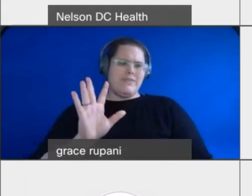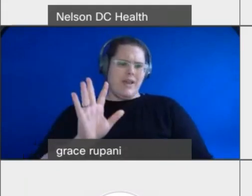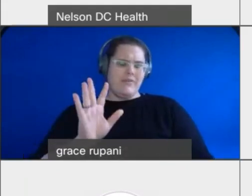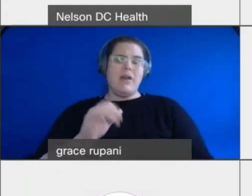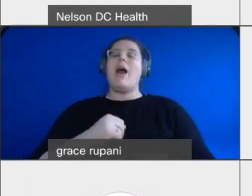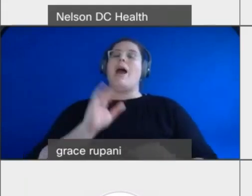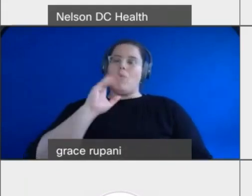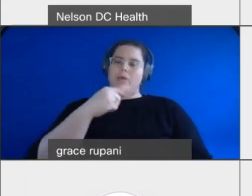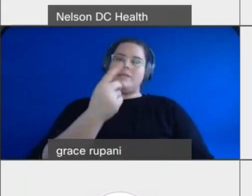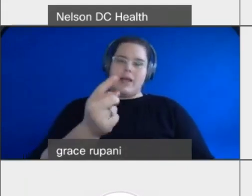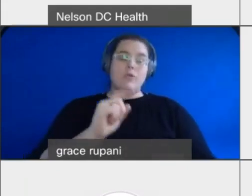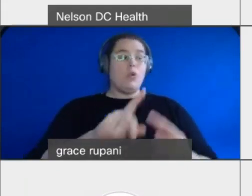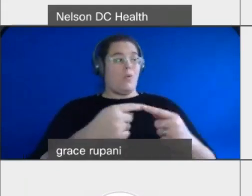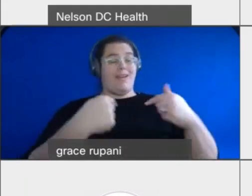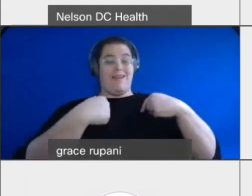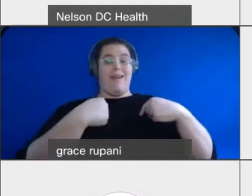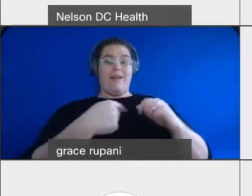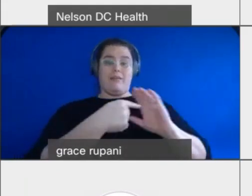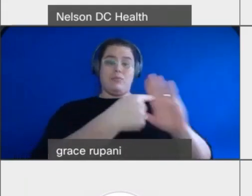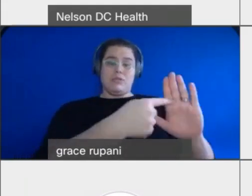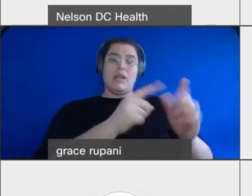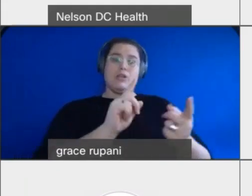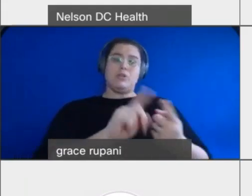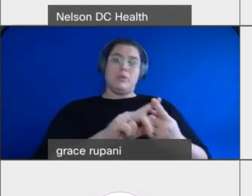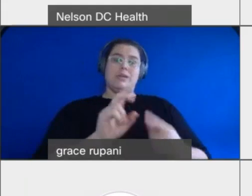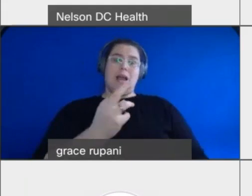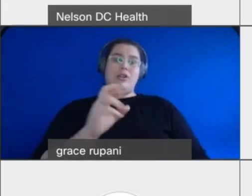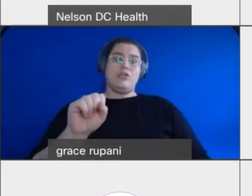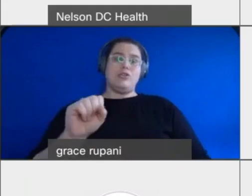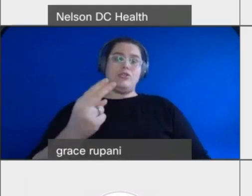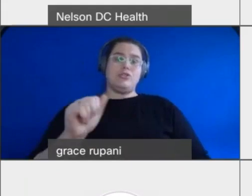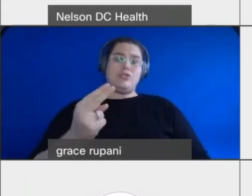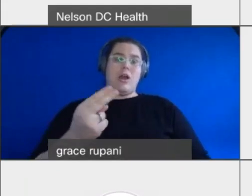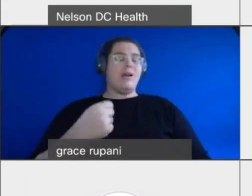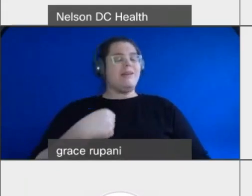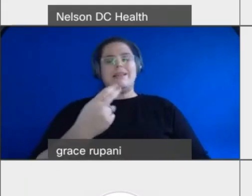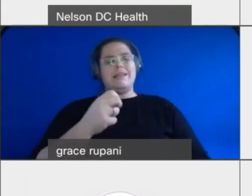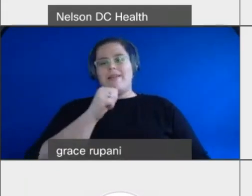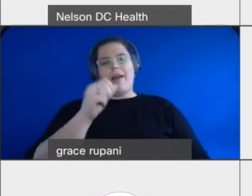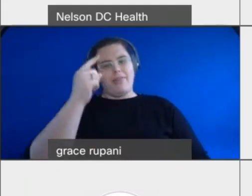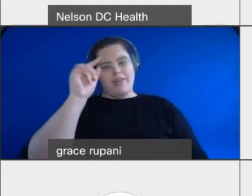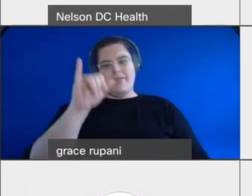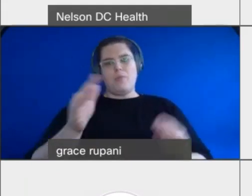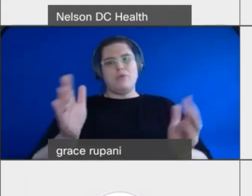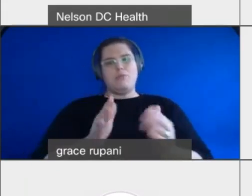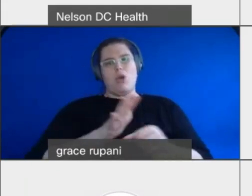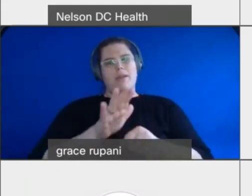including 930 people to Dr. Shah, he didn't hear that as a small enough group. The decision to